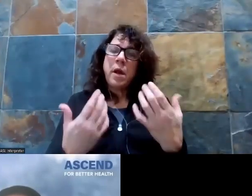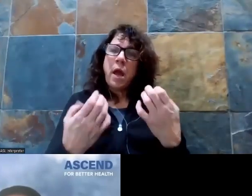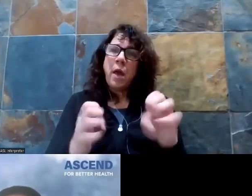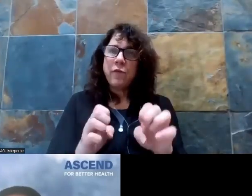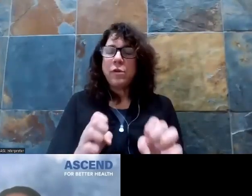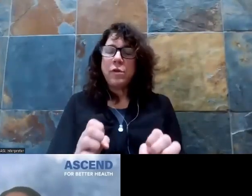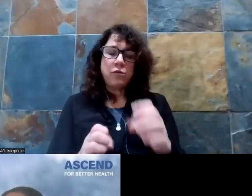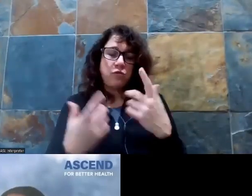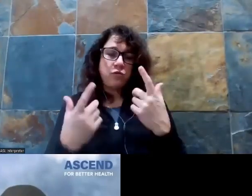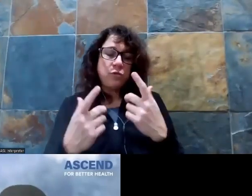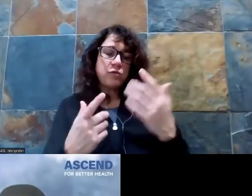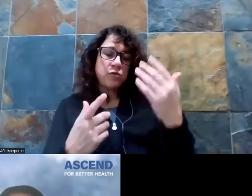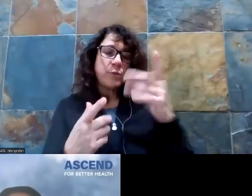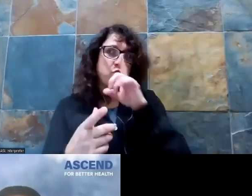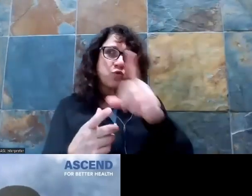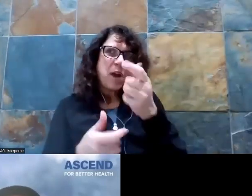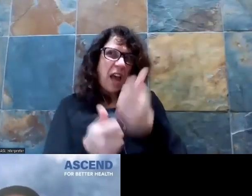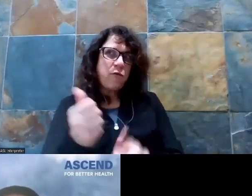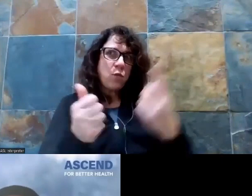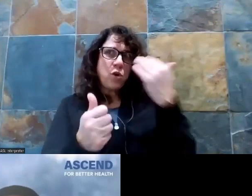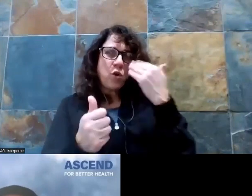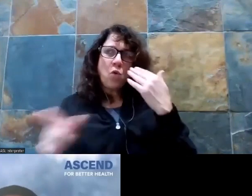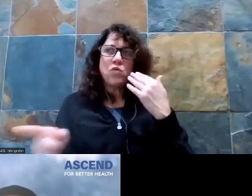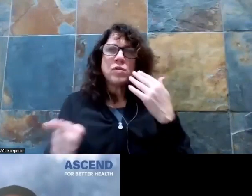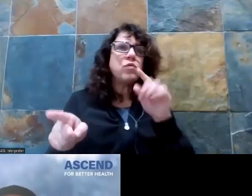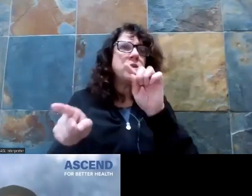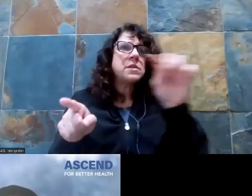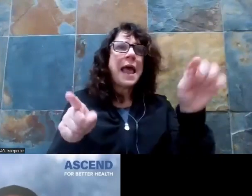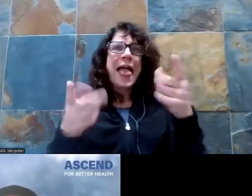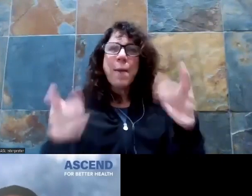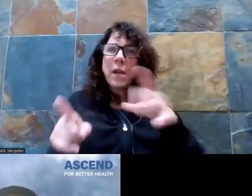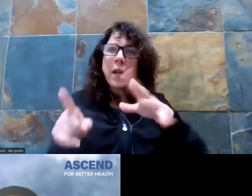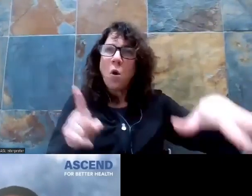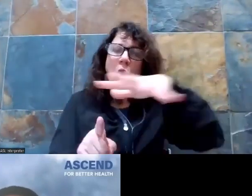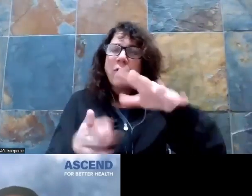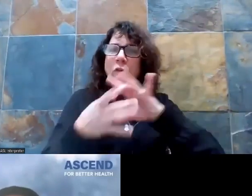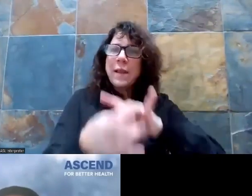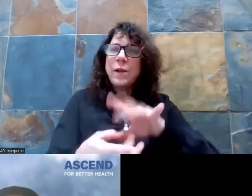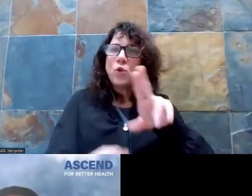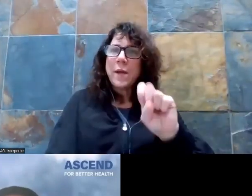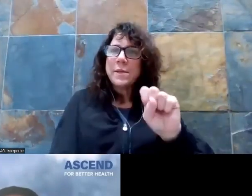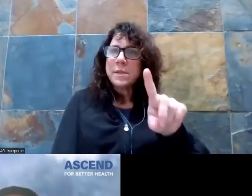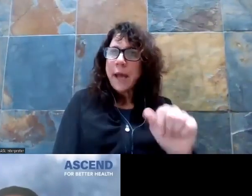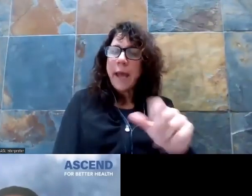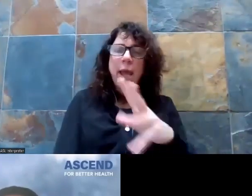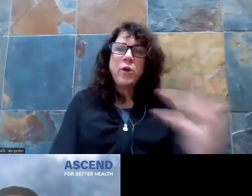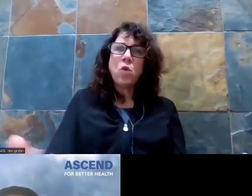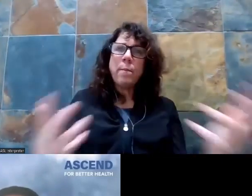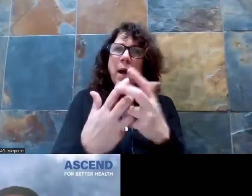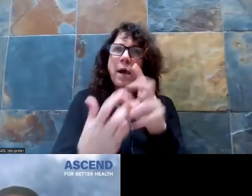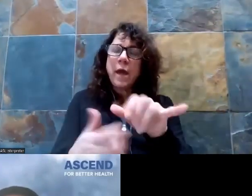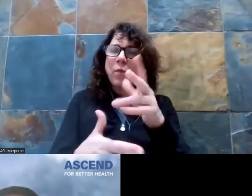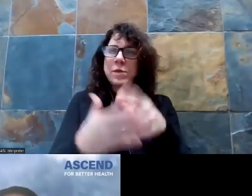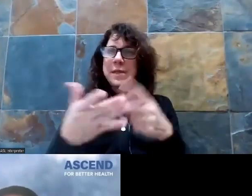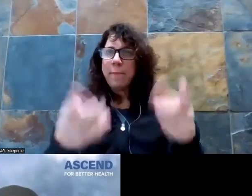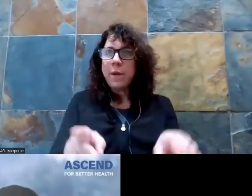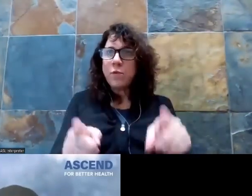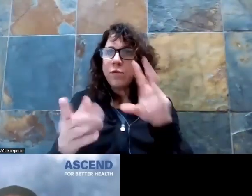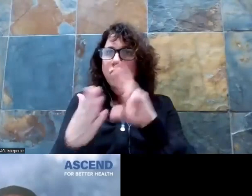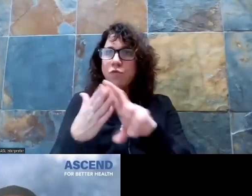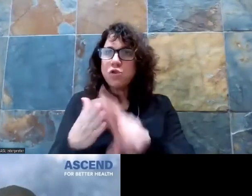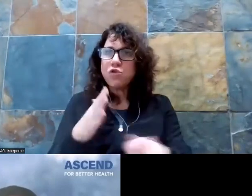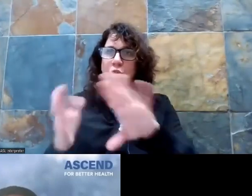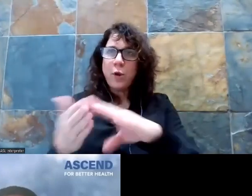hand knows what the left hand is doing relative to USDA. And when you combine that with what's going on with the research community,